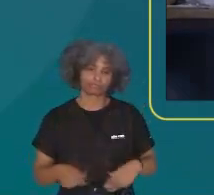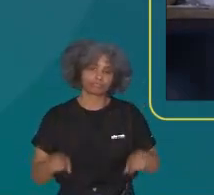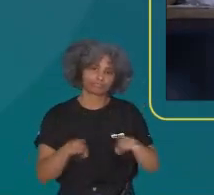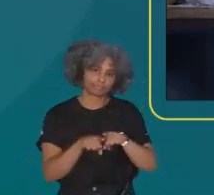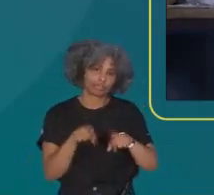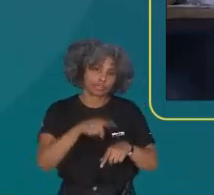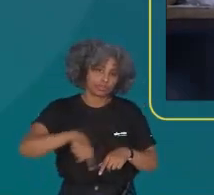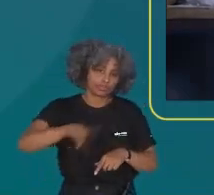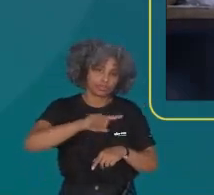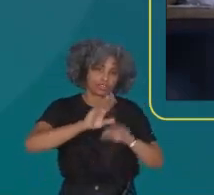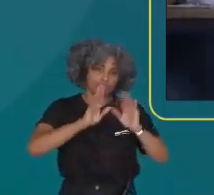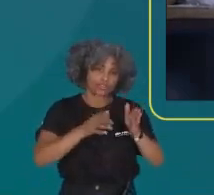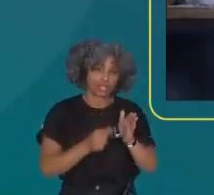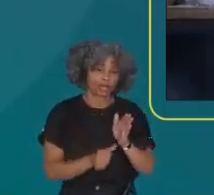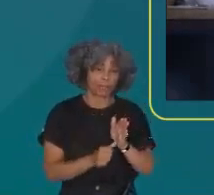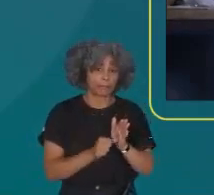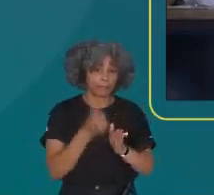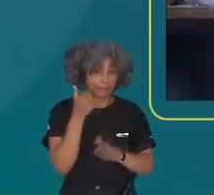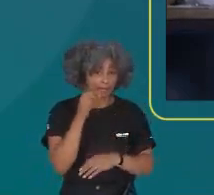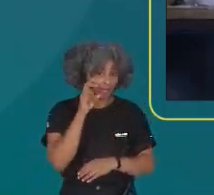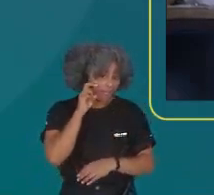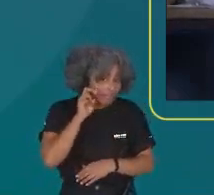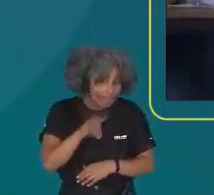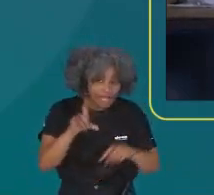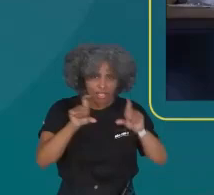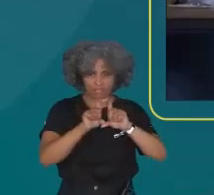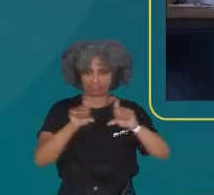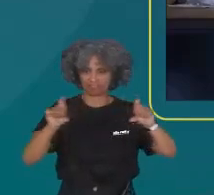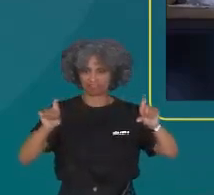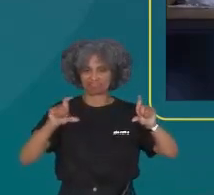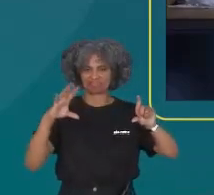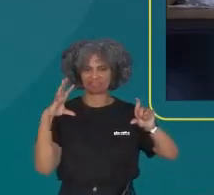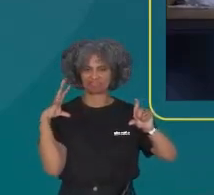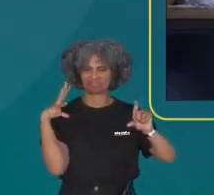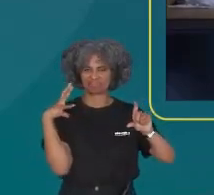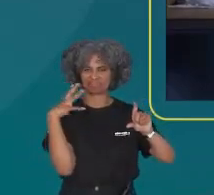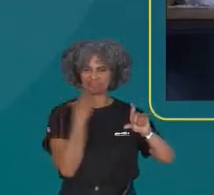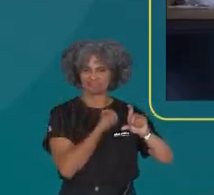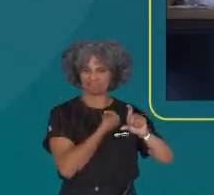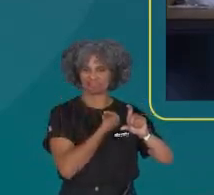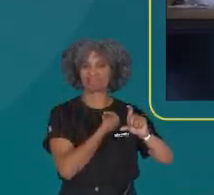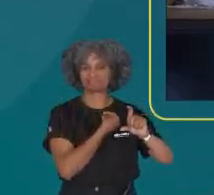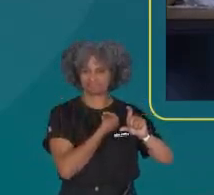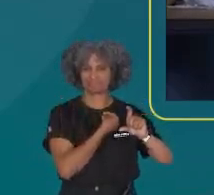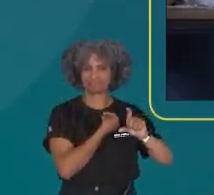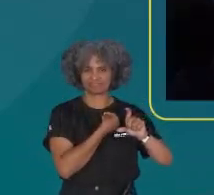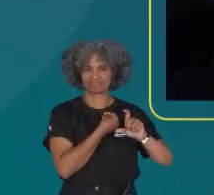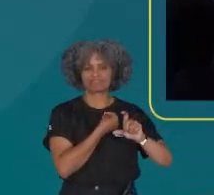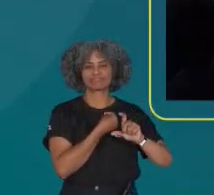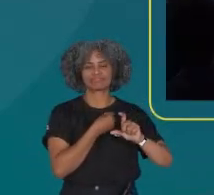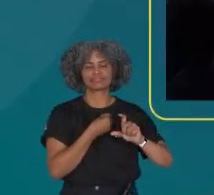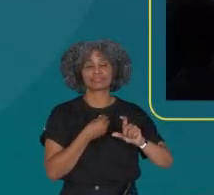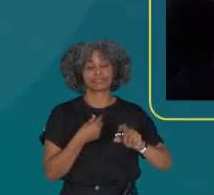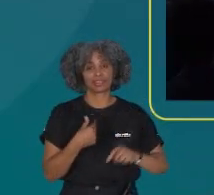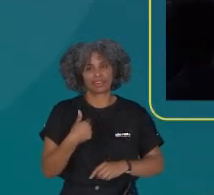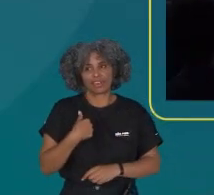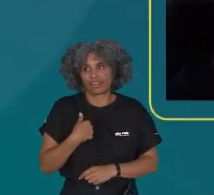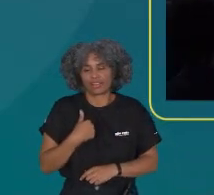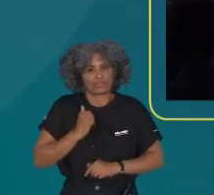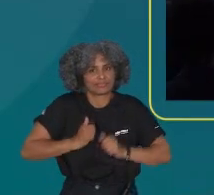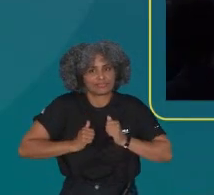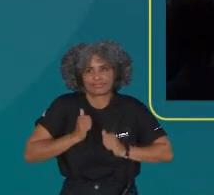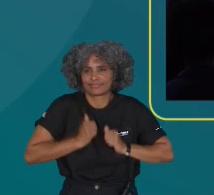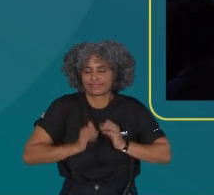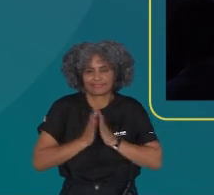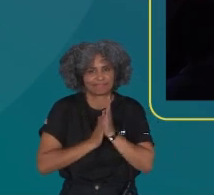this beautiful, beautiful logo unveiled on this stage. I can't wait for it. I can't wait either. Right.